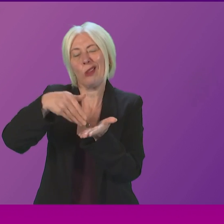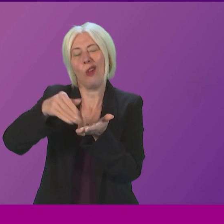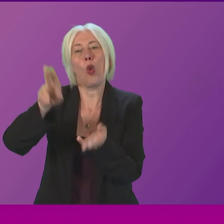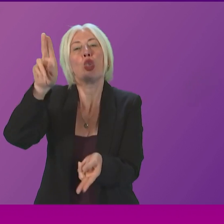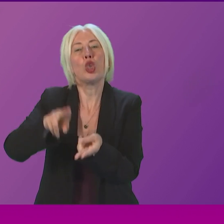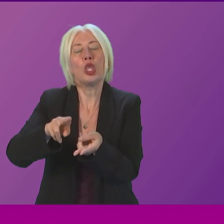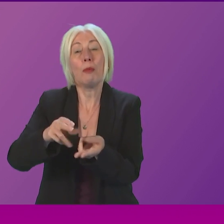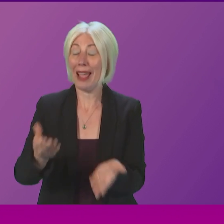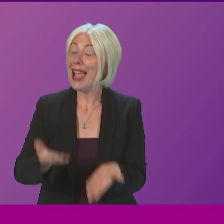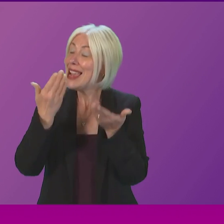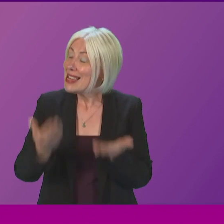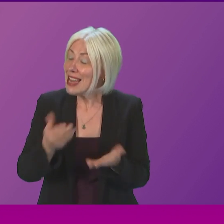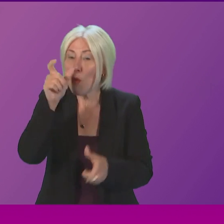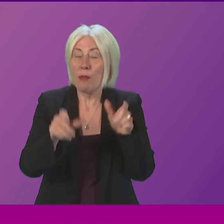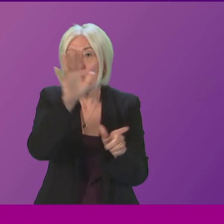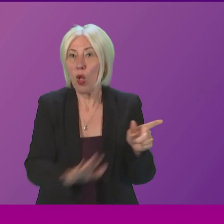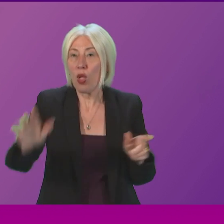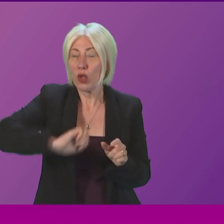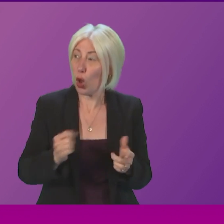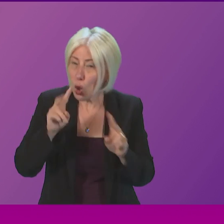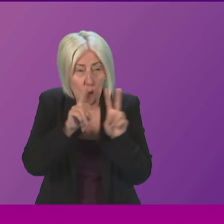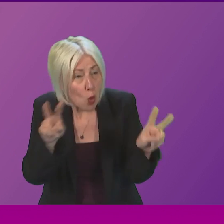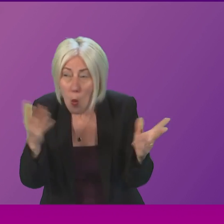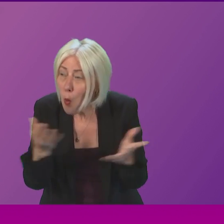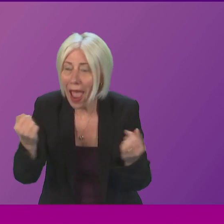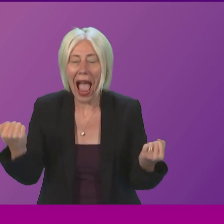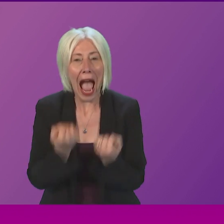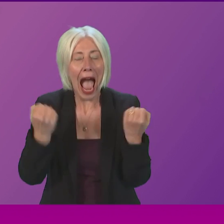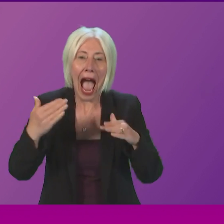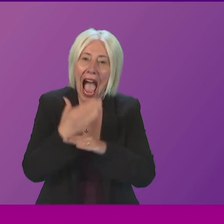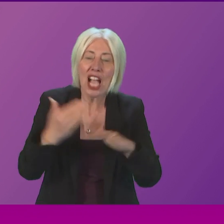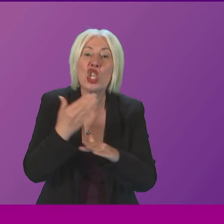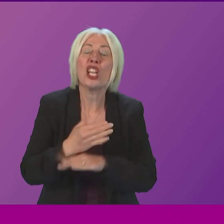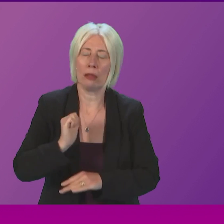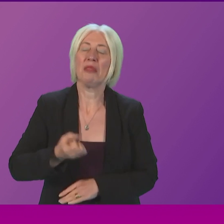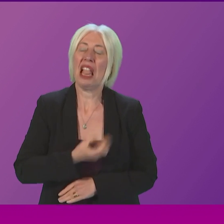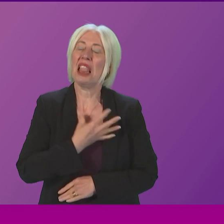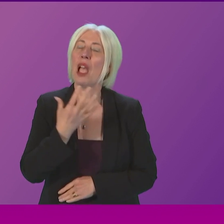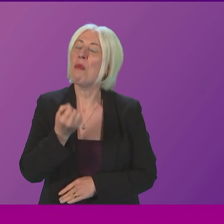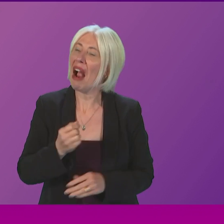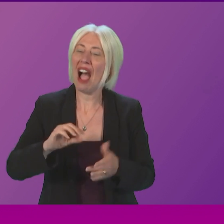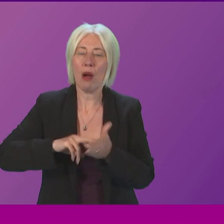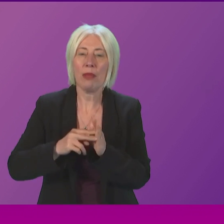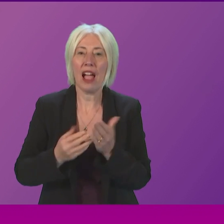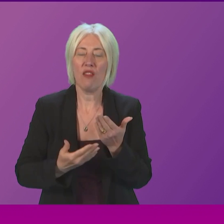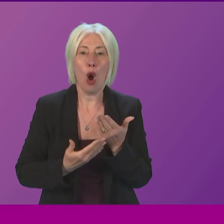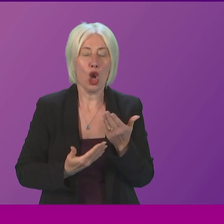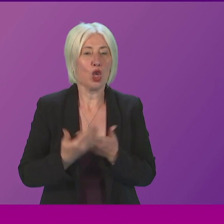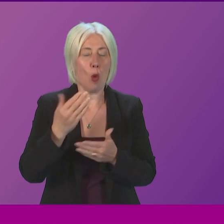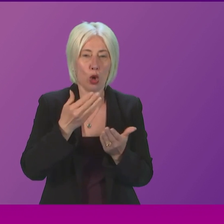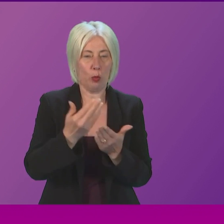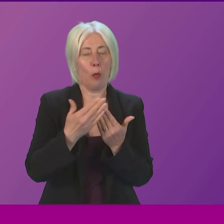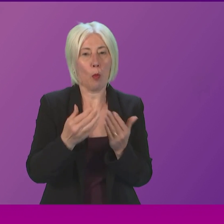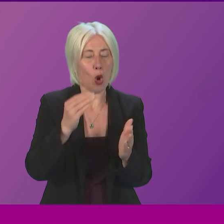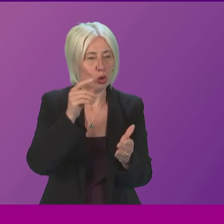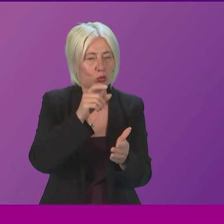people across our country are looking for action. And Labour has a plan for more jobs, lower bills, greater energy security